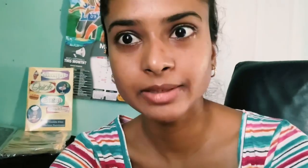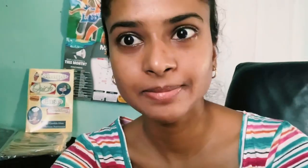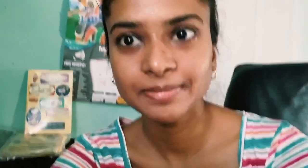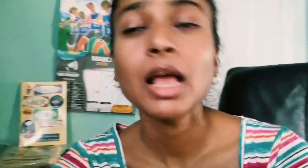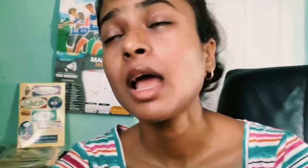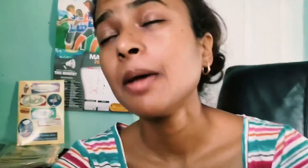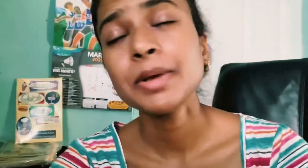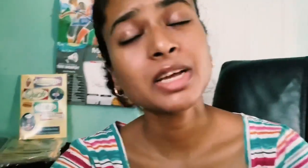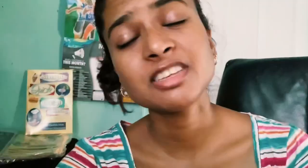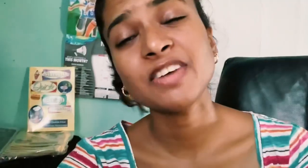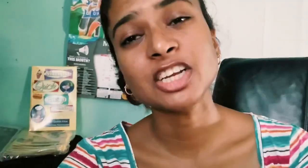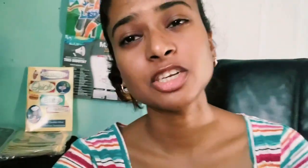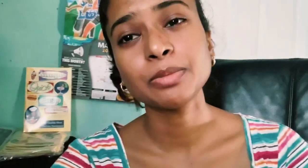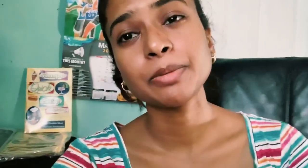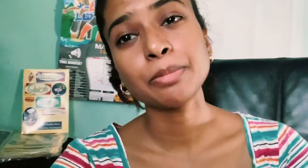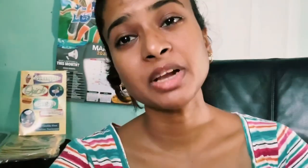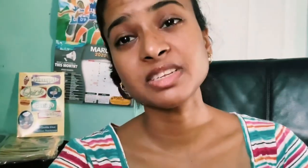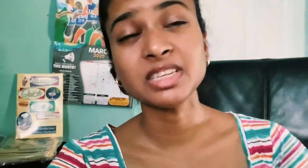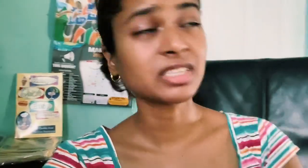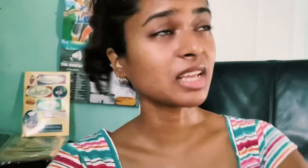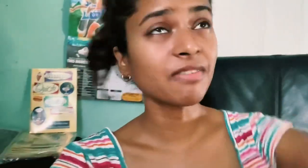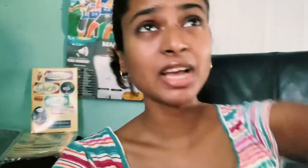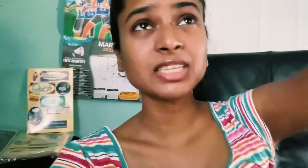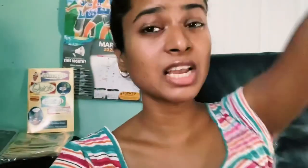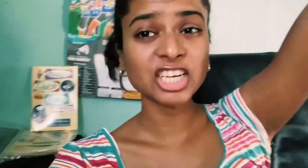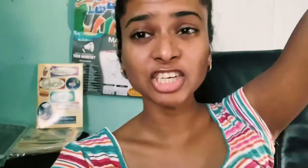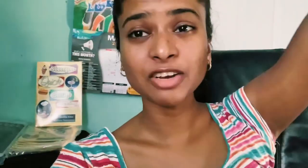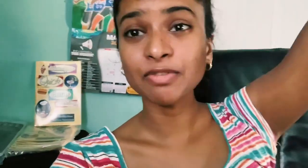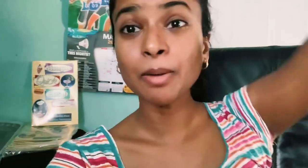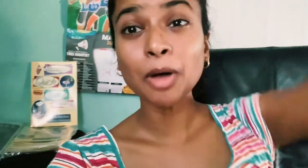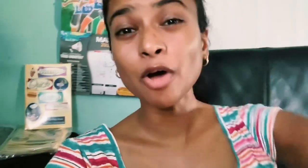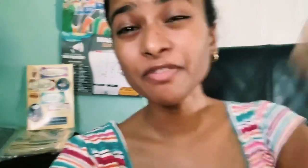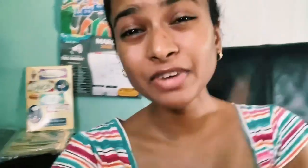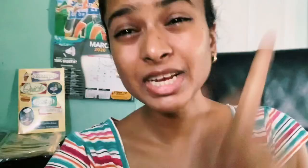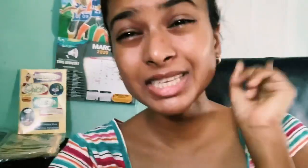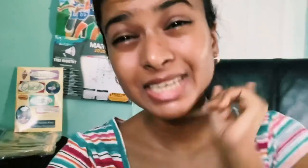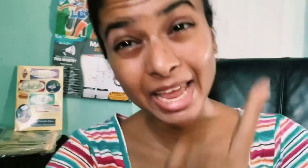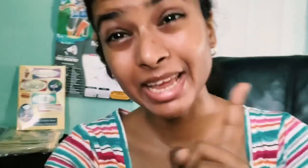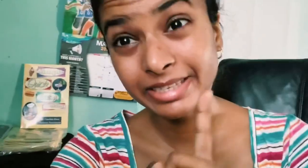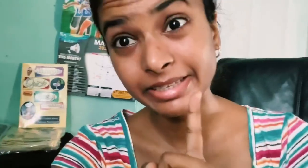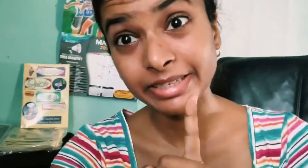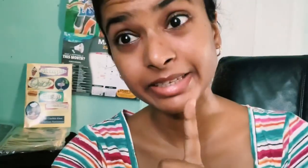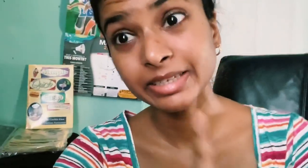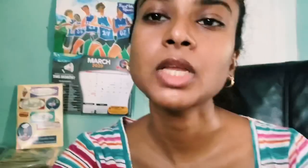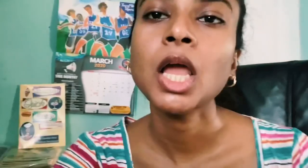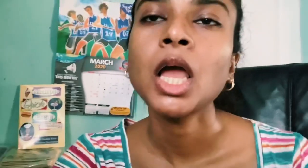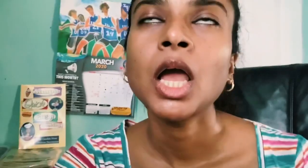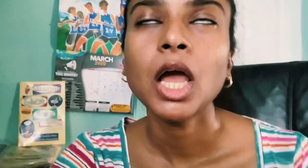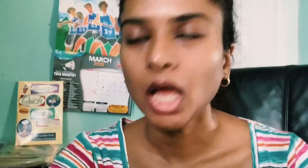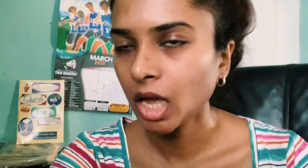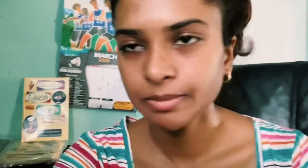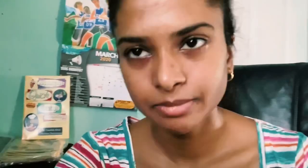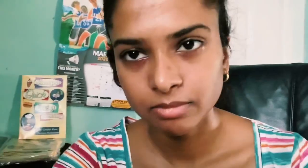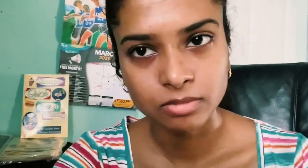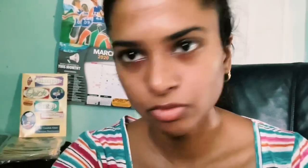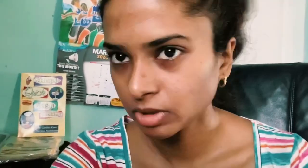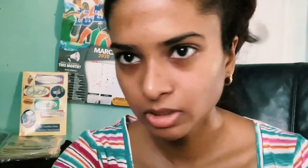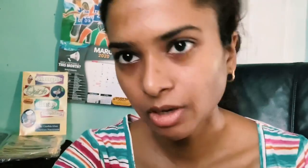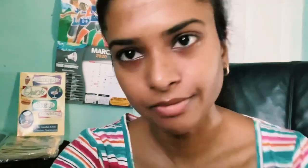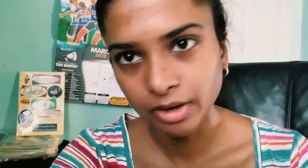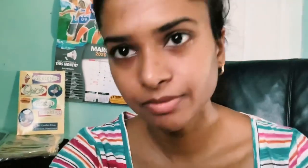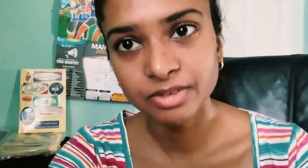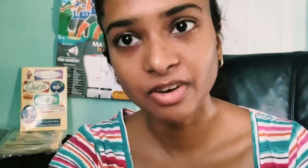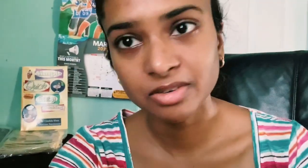totally. Because I've actually been practicing self-isolation from our first case. I'm